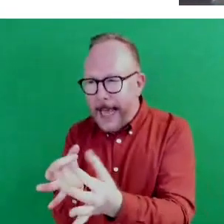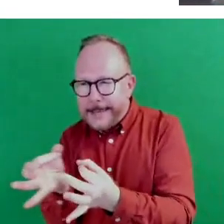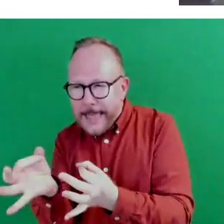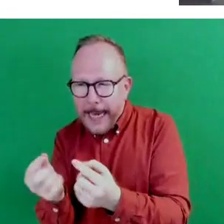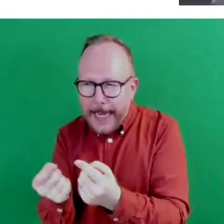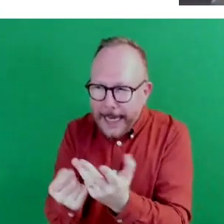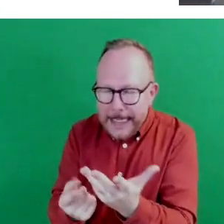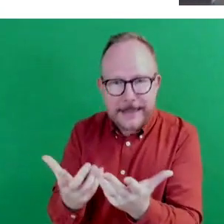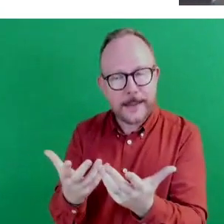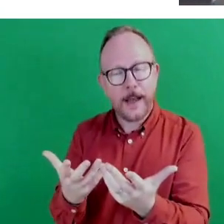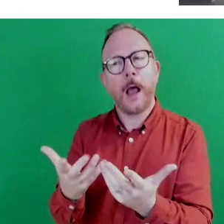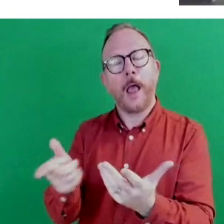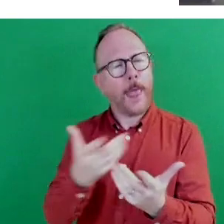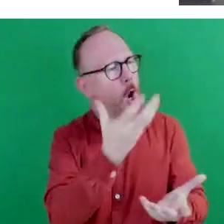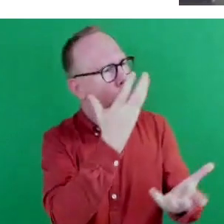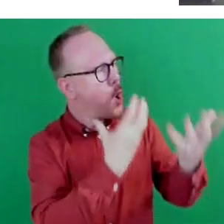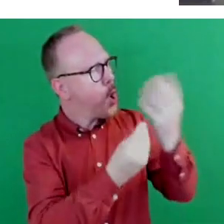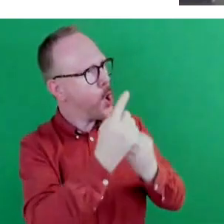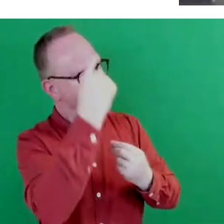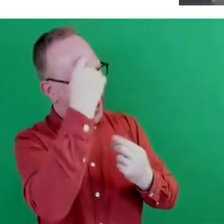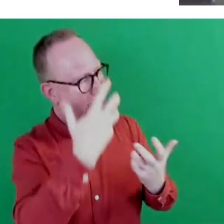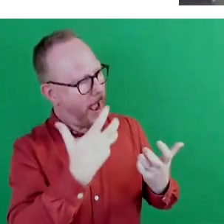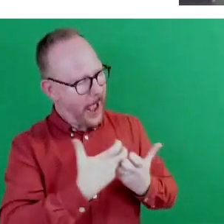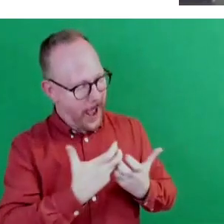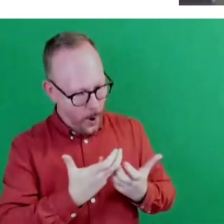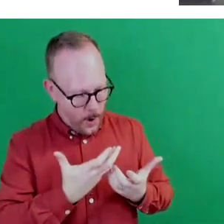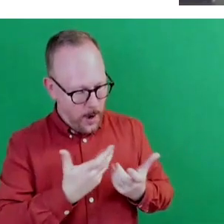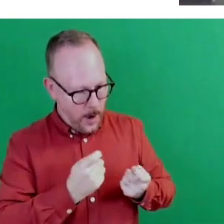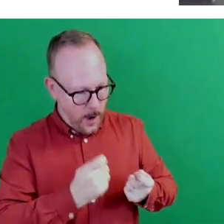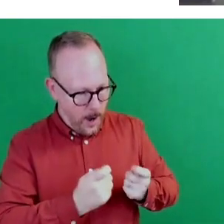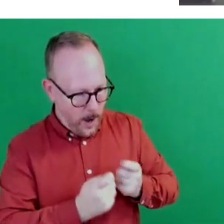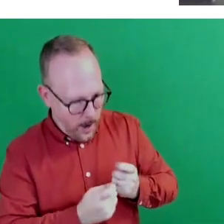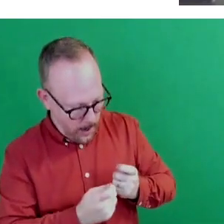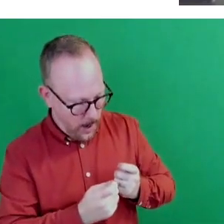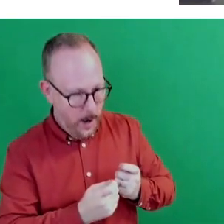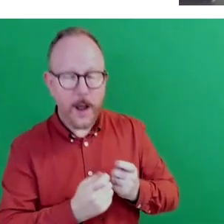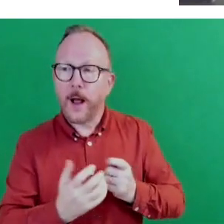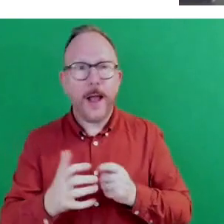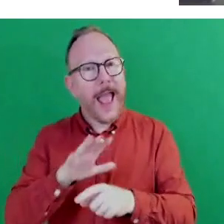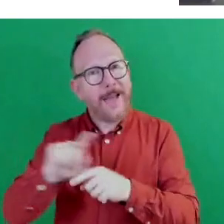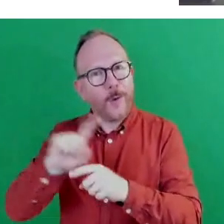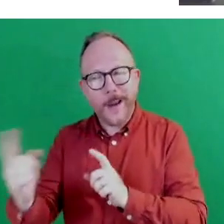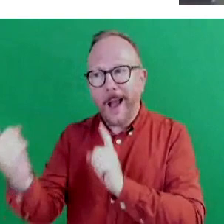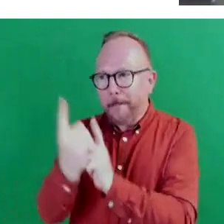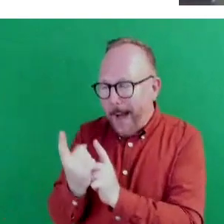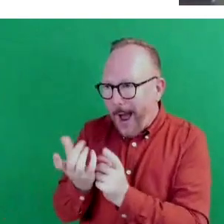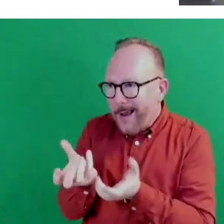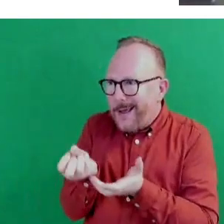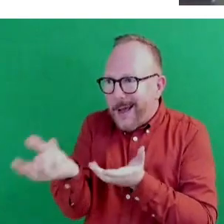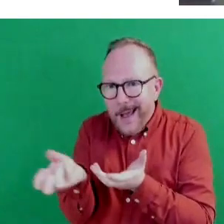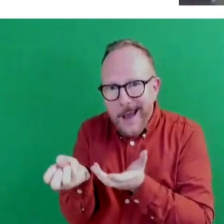go away, put them into practice. They come back to us each week. We talk about how it's been going, give them the next steps,